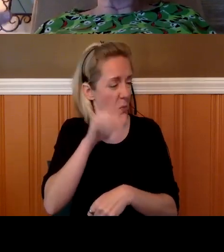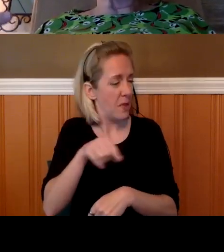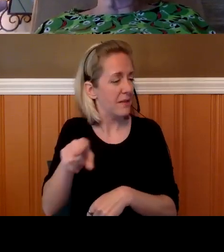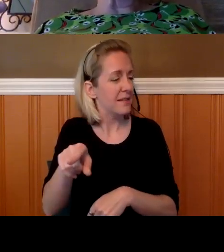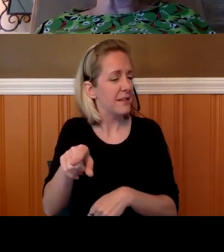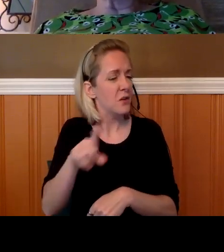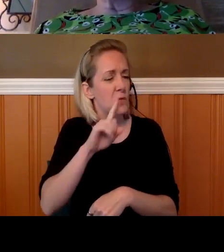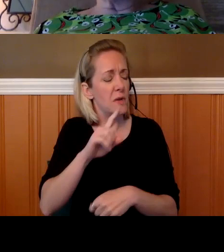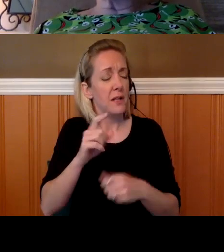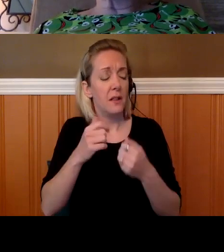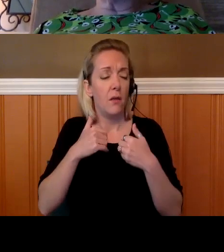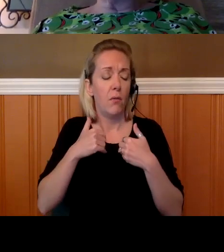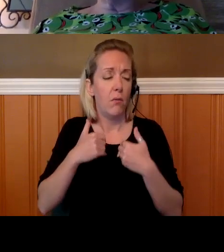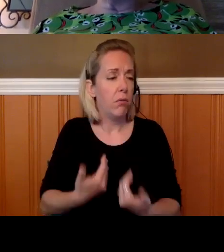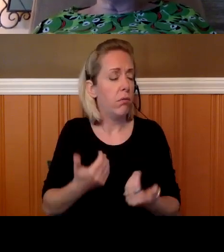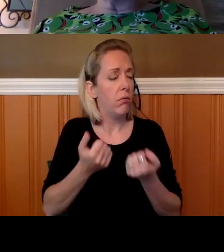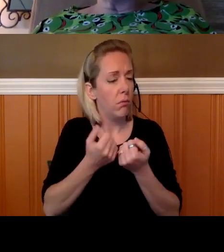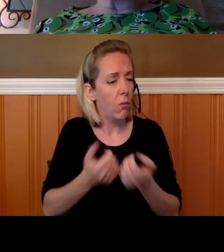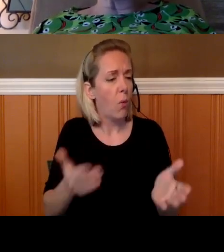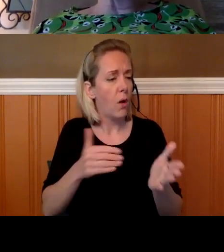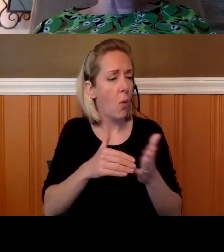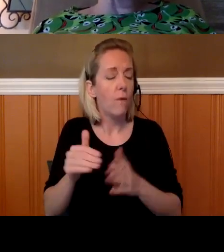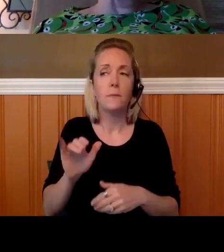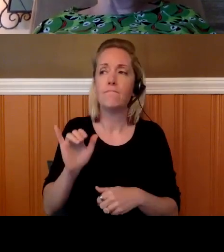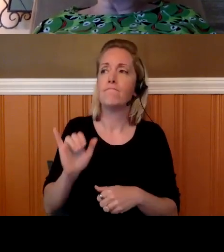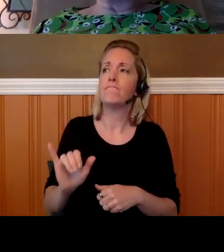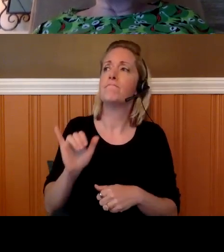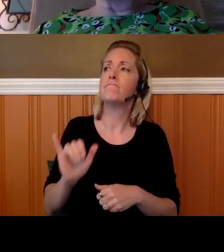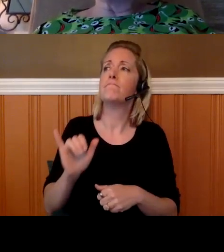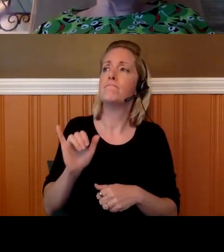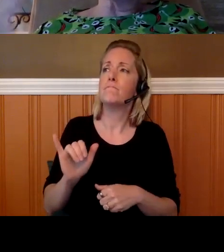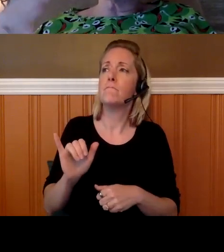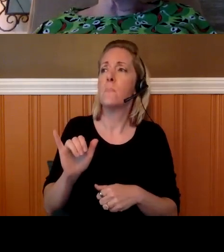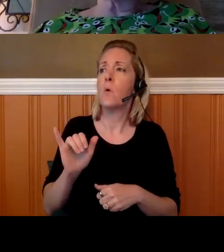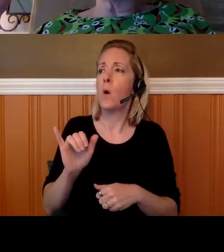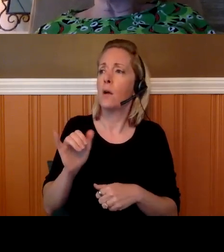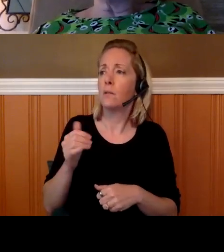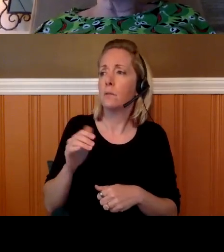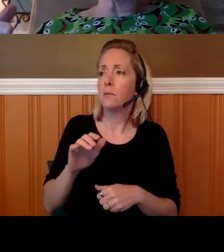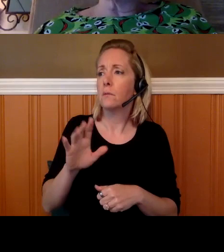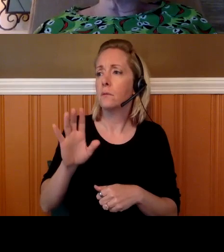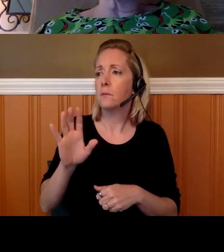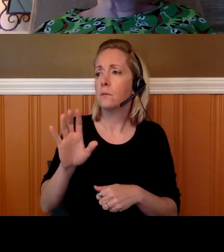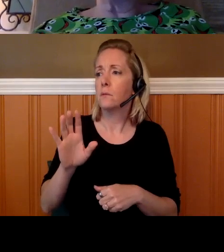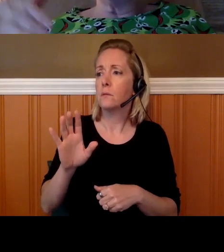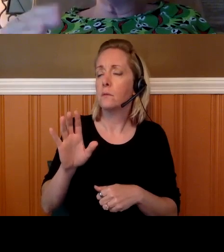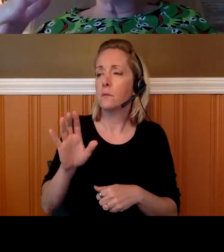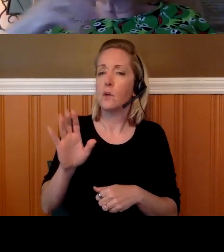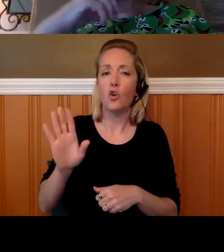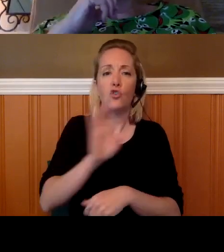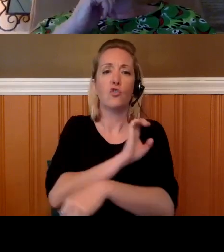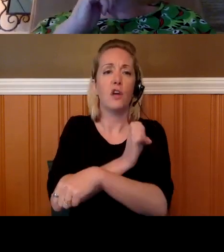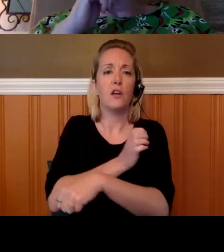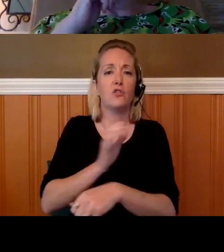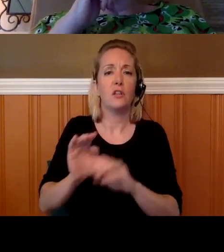really tired a lot lately. And I went, okay, and she does have a mitochondrial disability and energy can fluctuate.